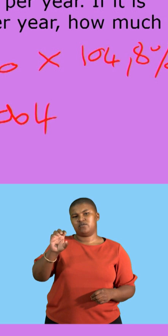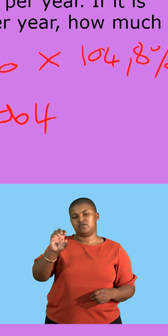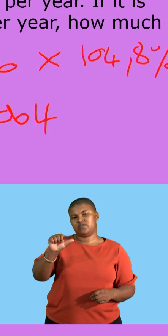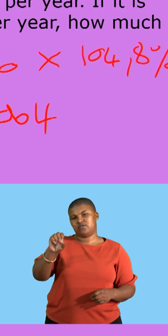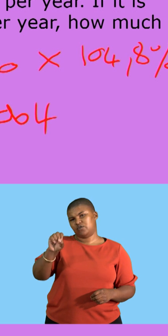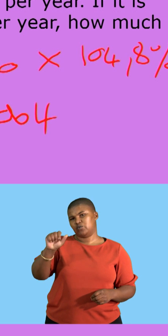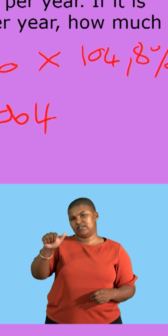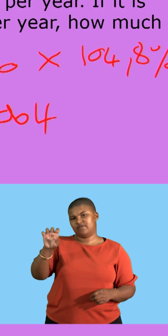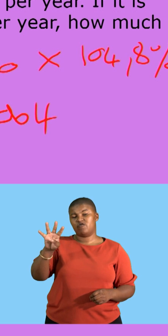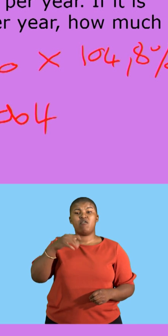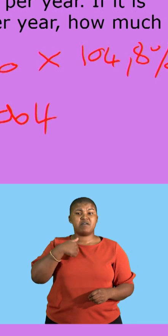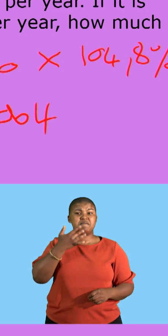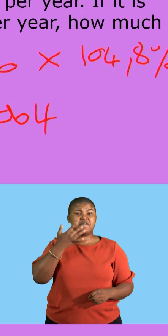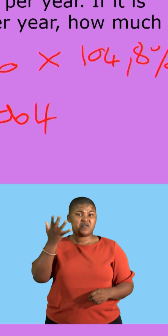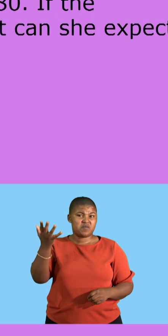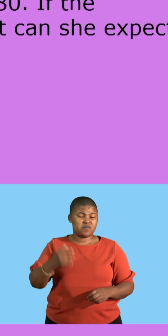prefer this way.